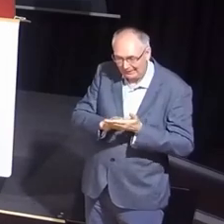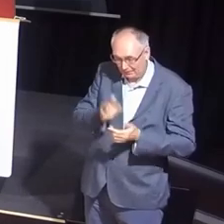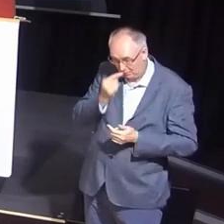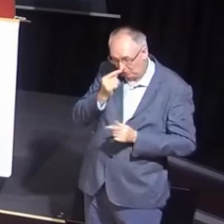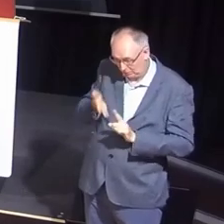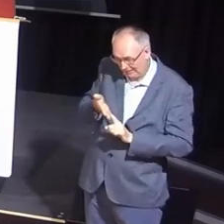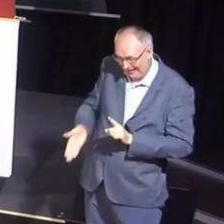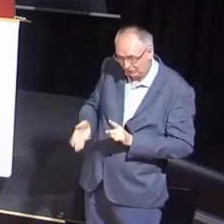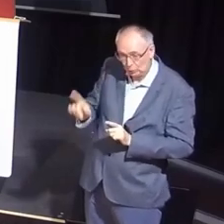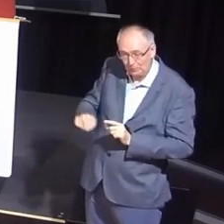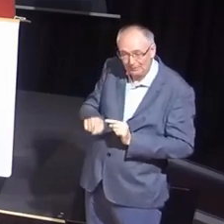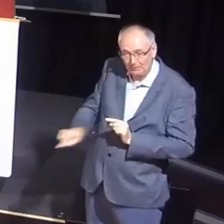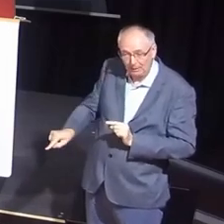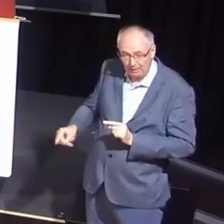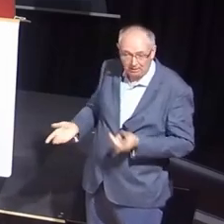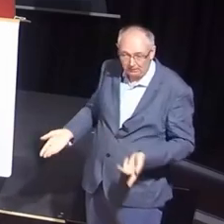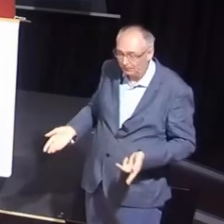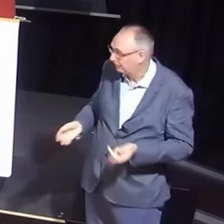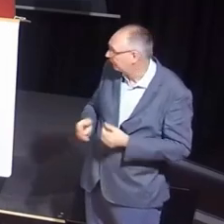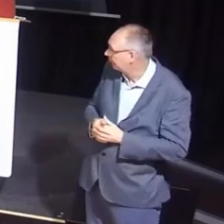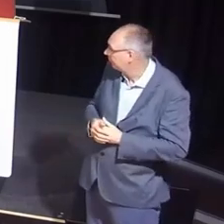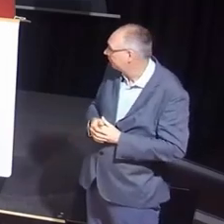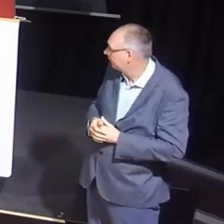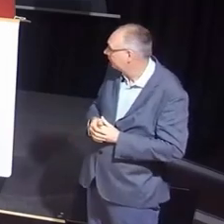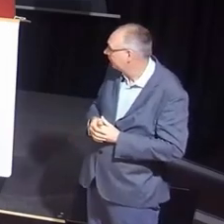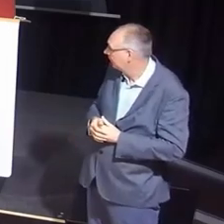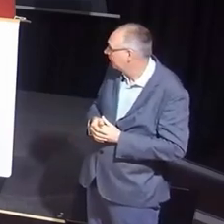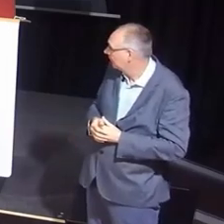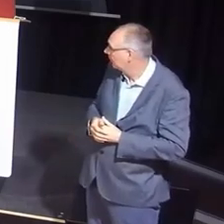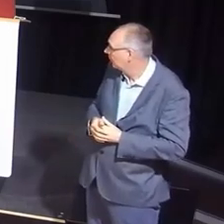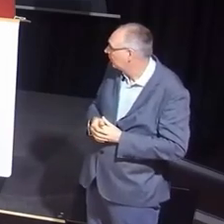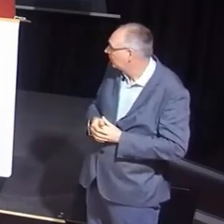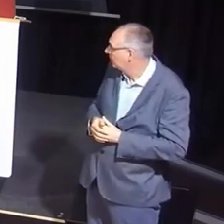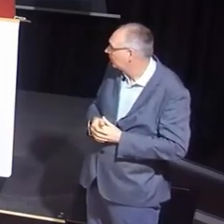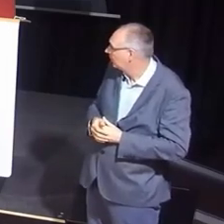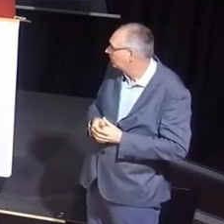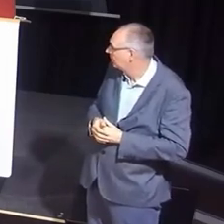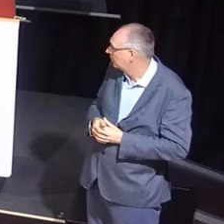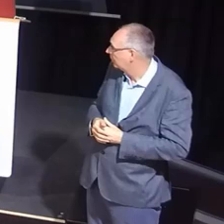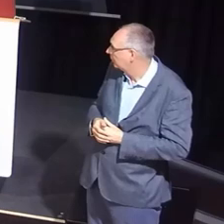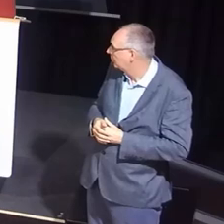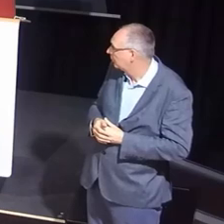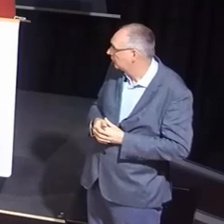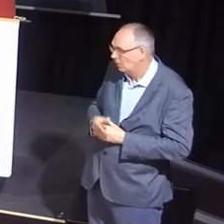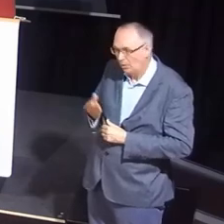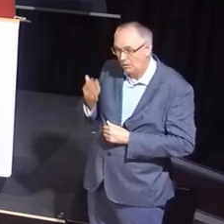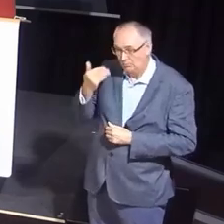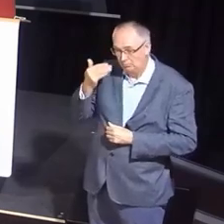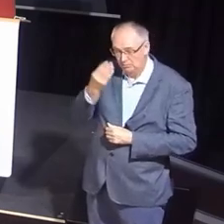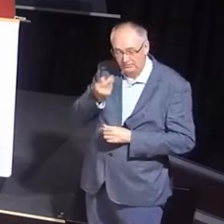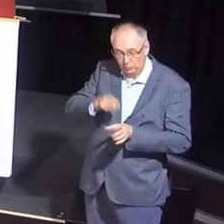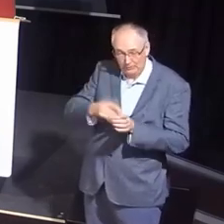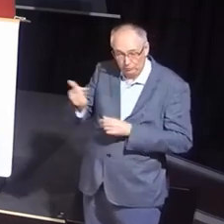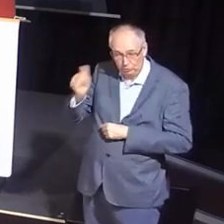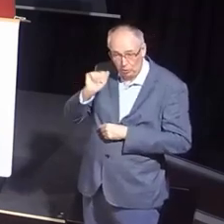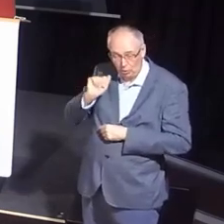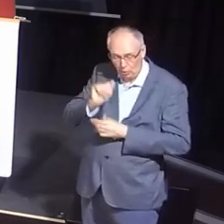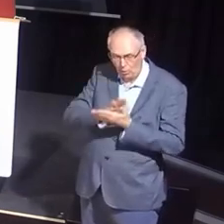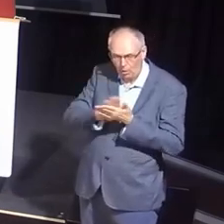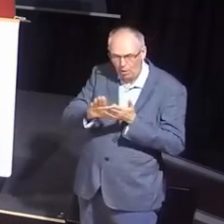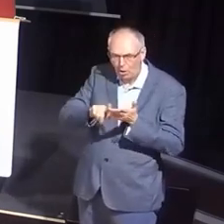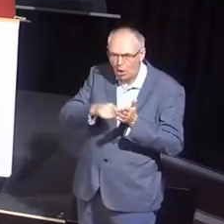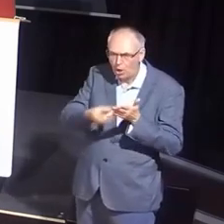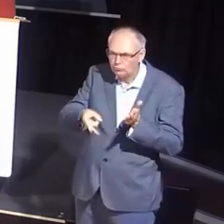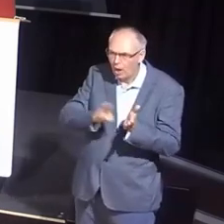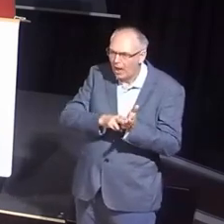approach. So with that in mind, a few years ago, Horizon Zero Dawn came out,